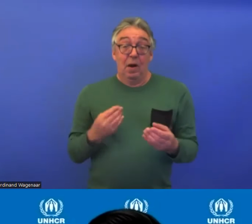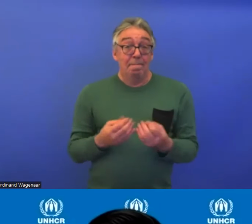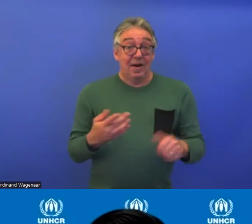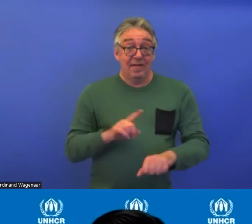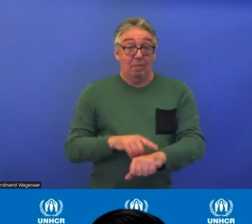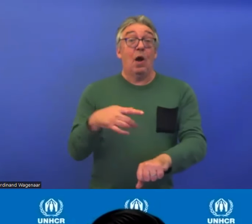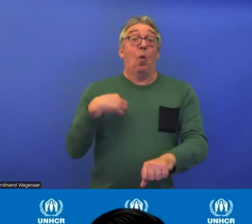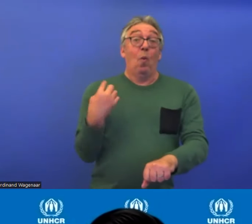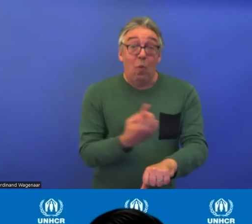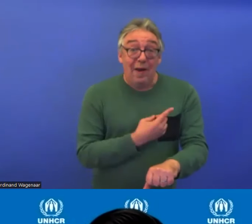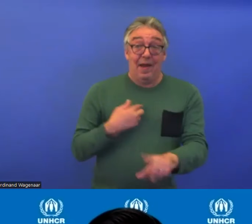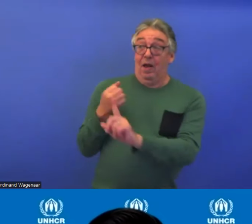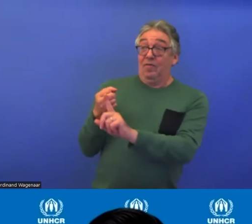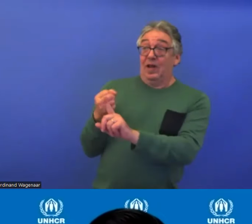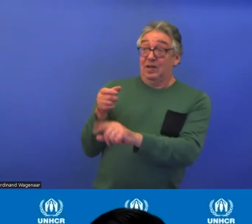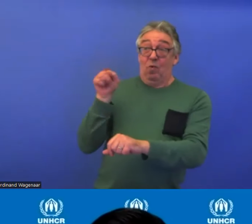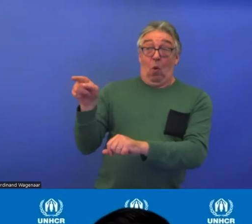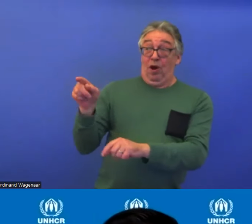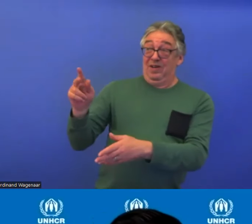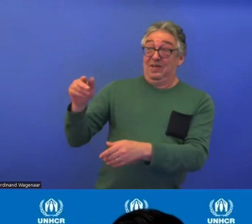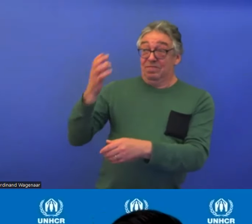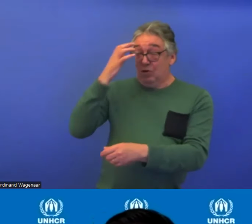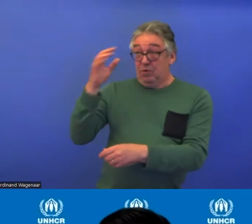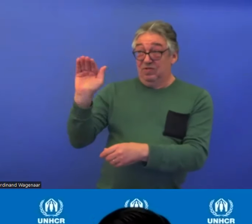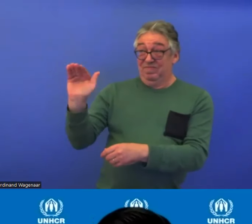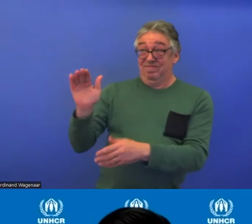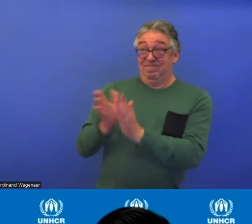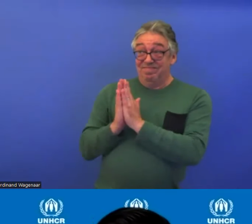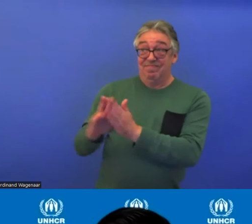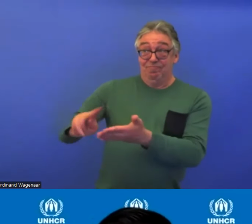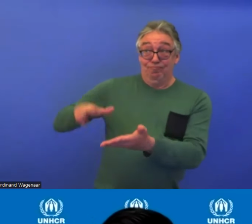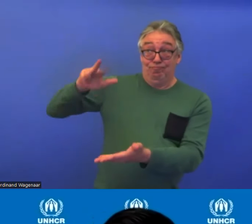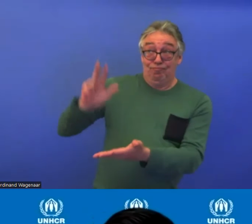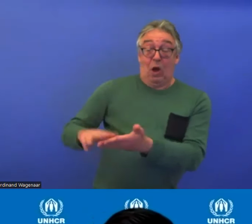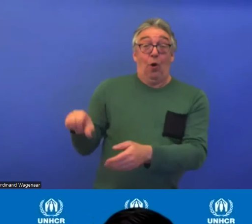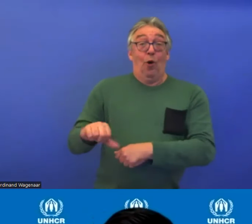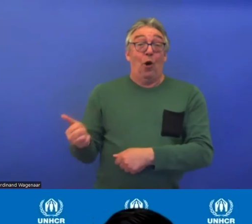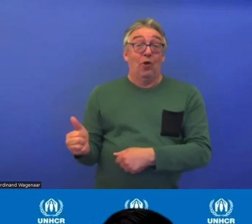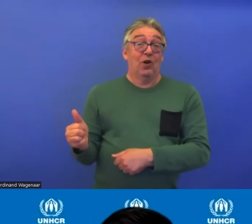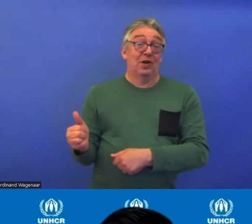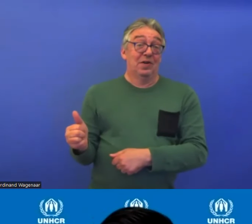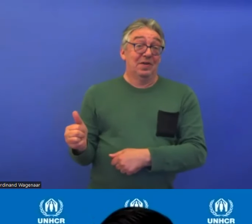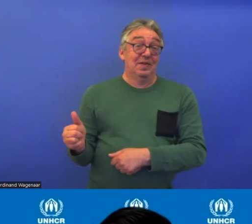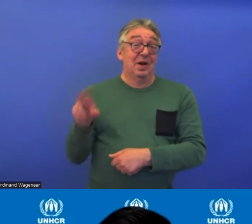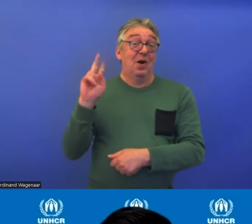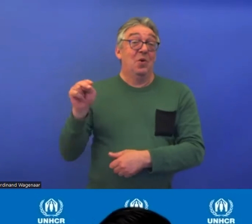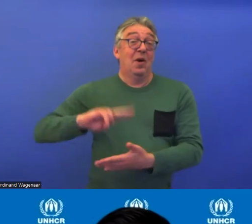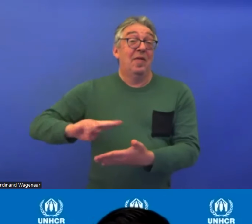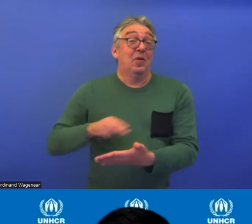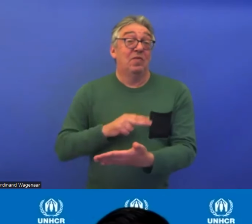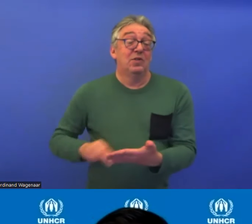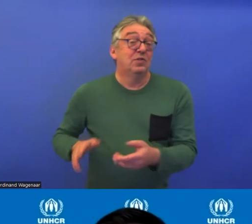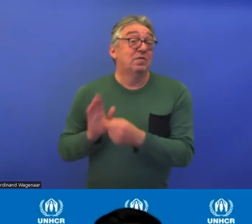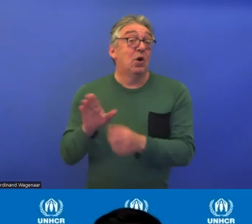rights treaties, whether it's the UNCRPD or otherwise through, for example, the Universal Periodic Review process, which is another